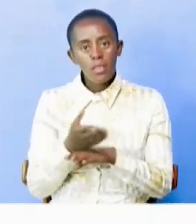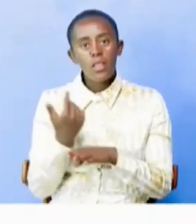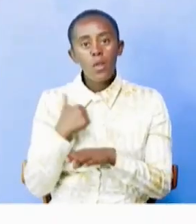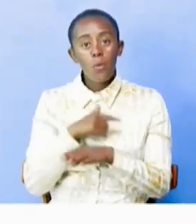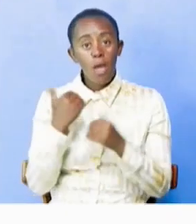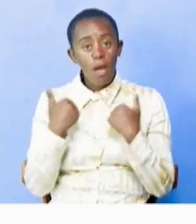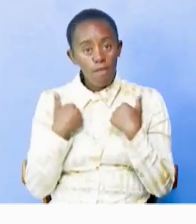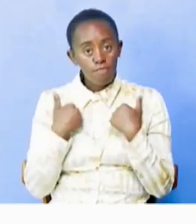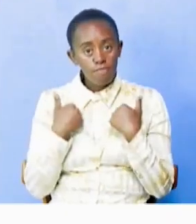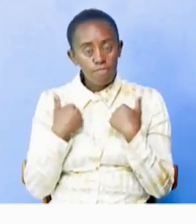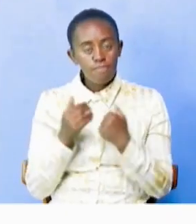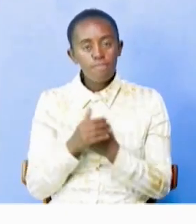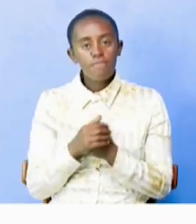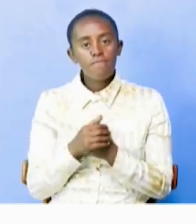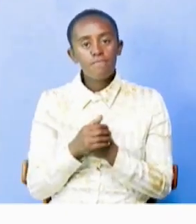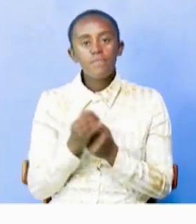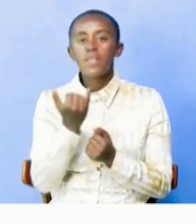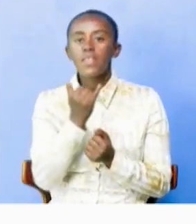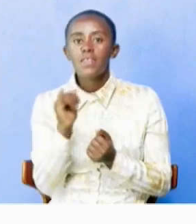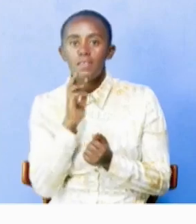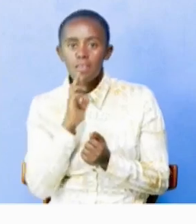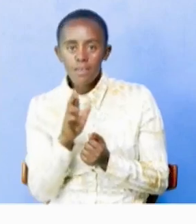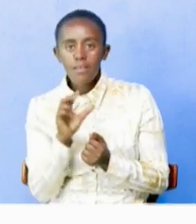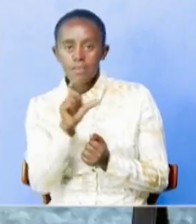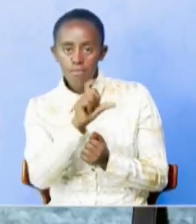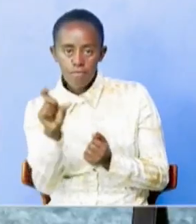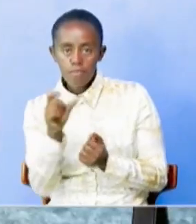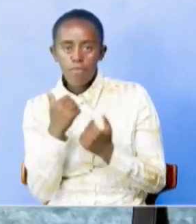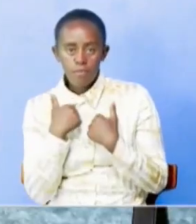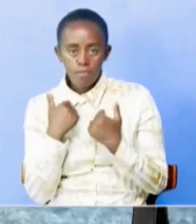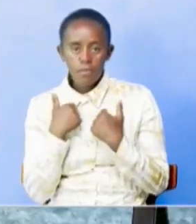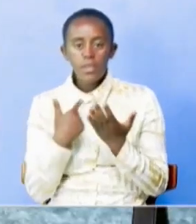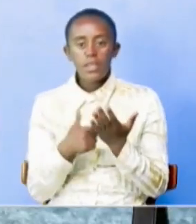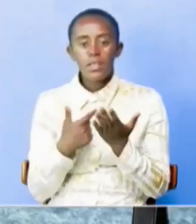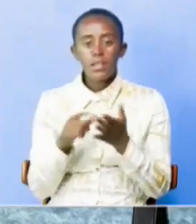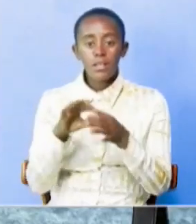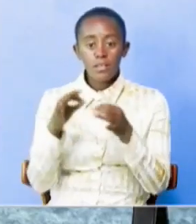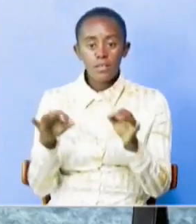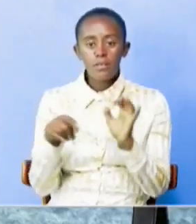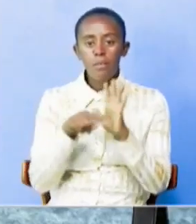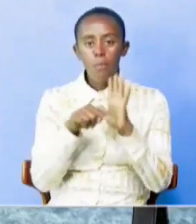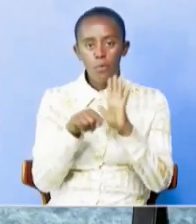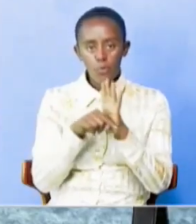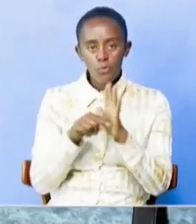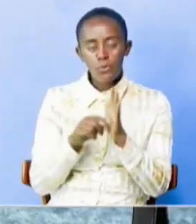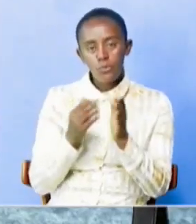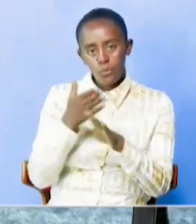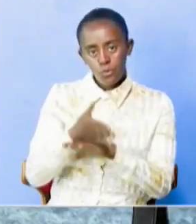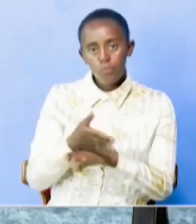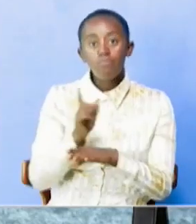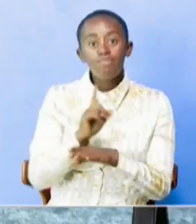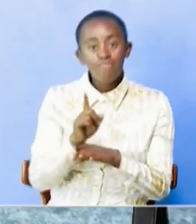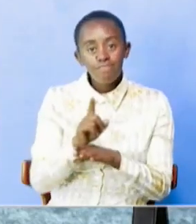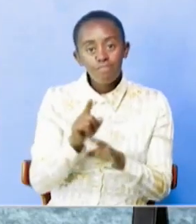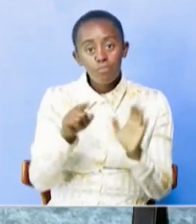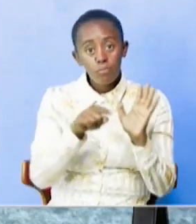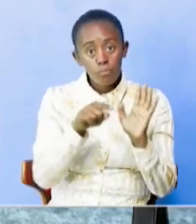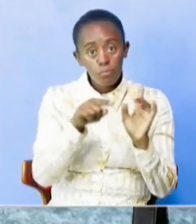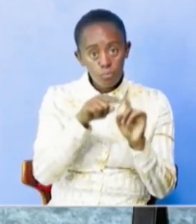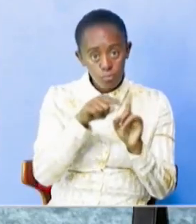what? They are in the statement, and the statement is positive. So what comes after is